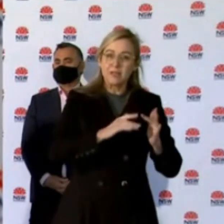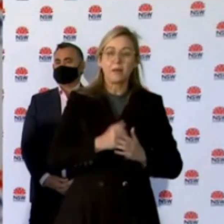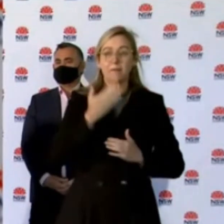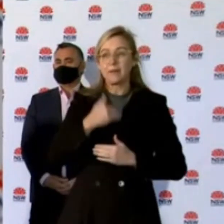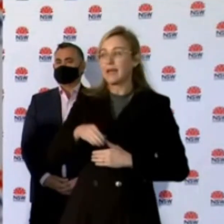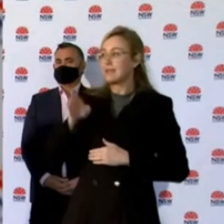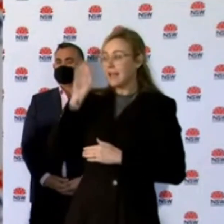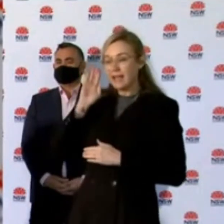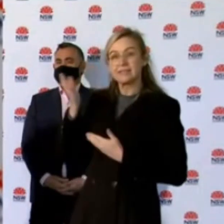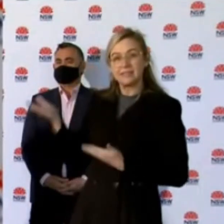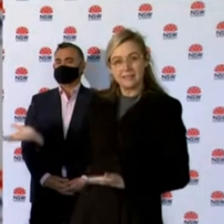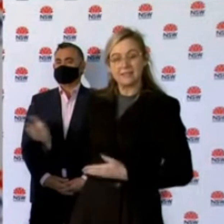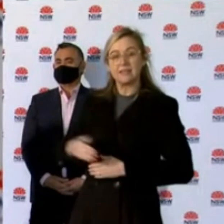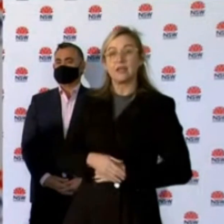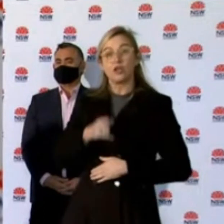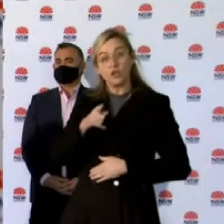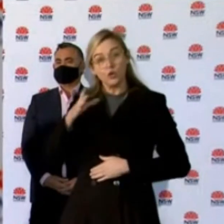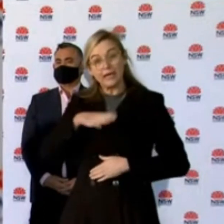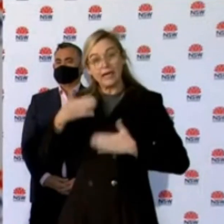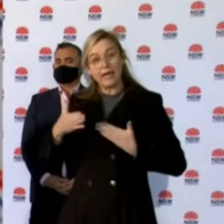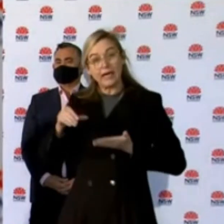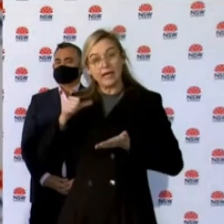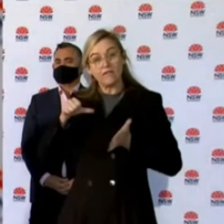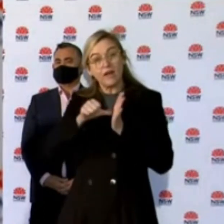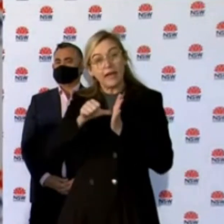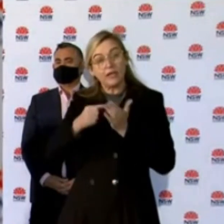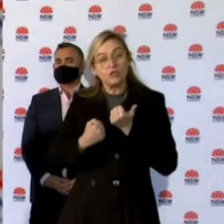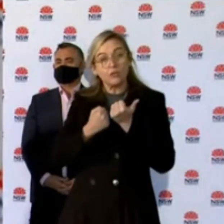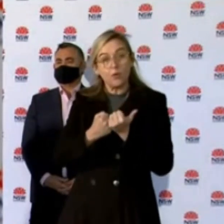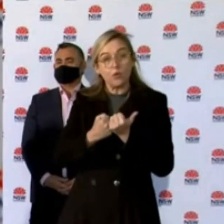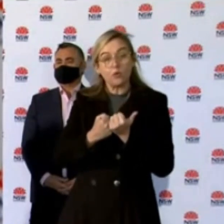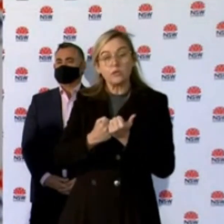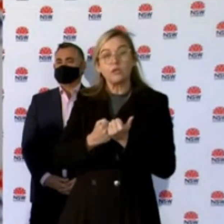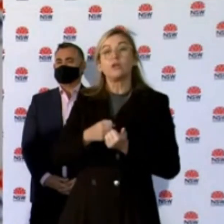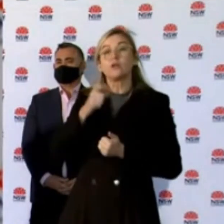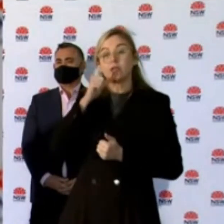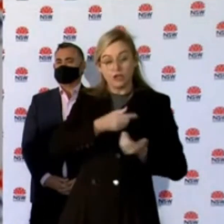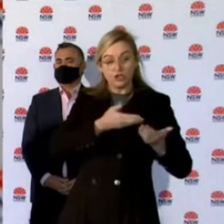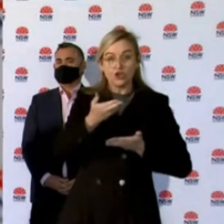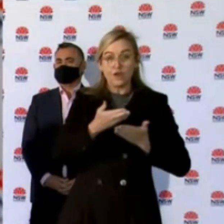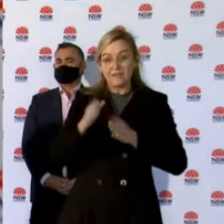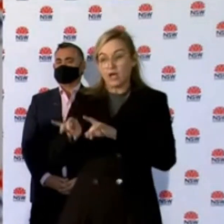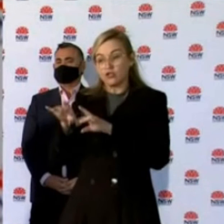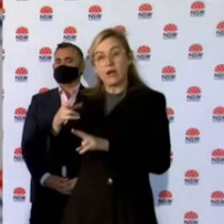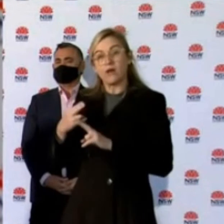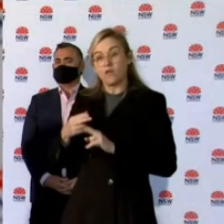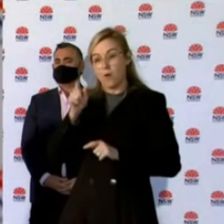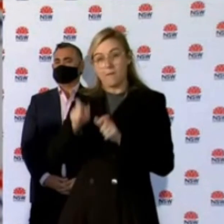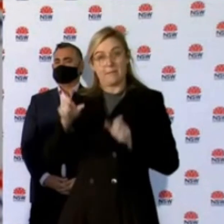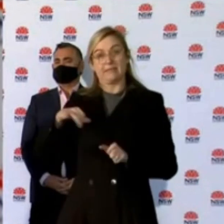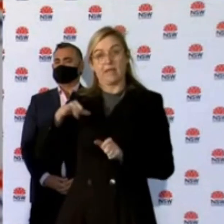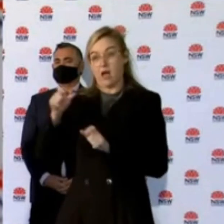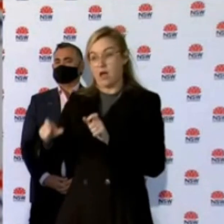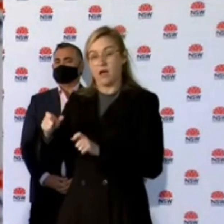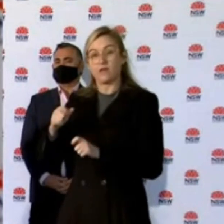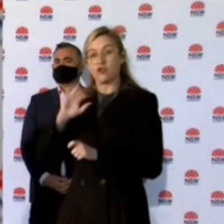need financial assistance, disaster payments are available through Services Australia. That's for individuals, workers who've had hours reduced or can't